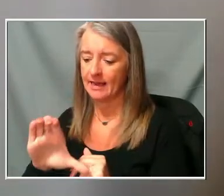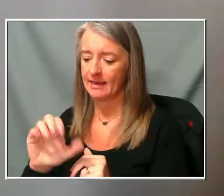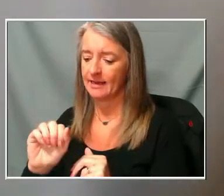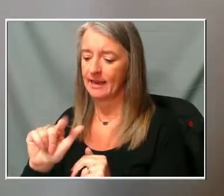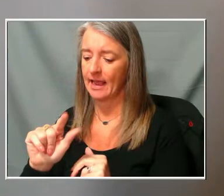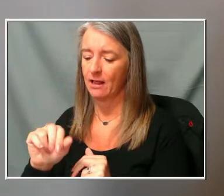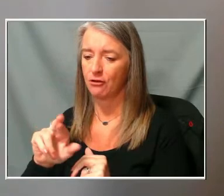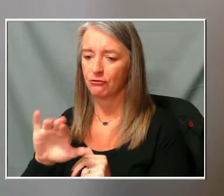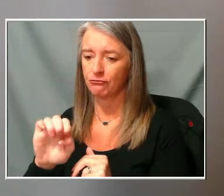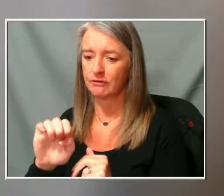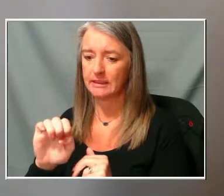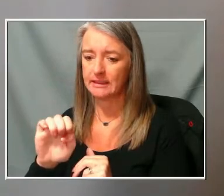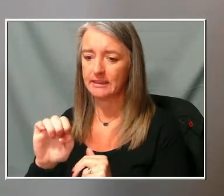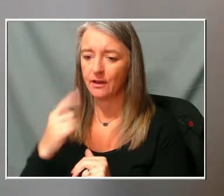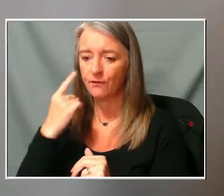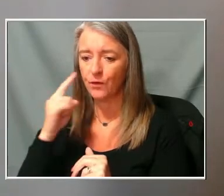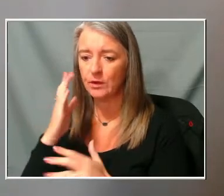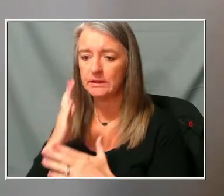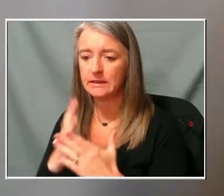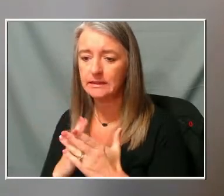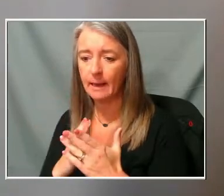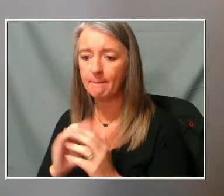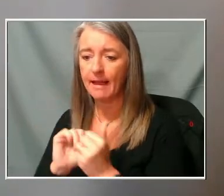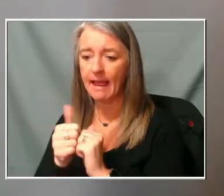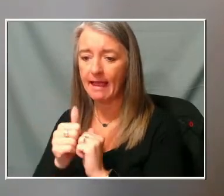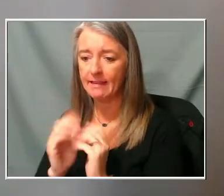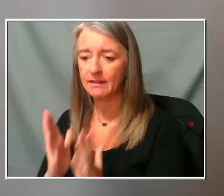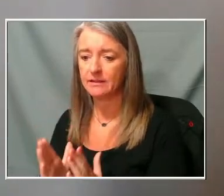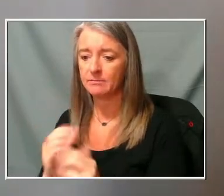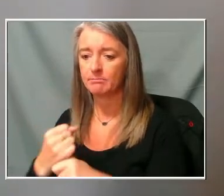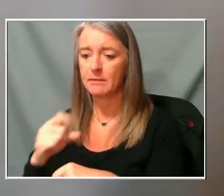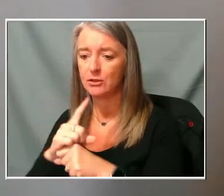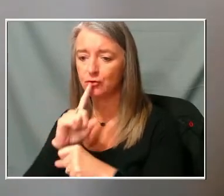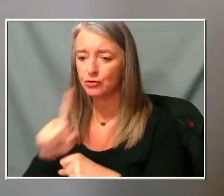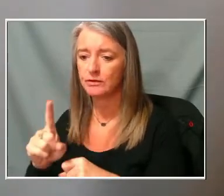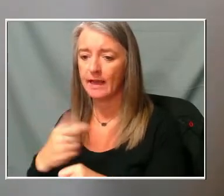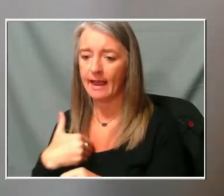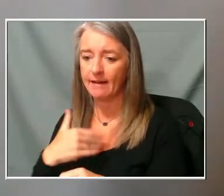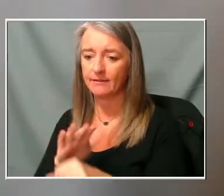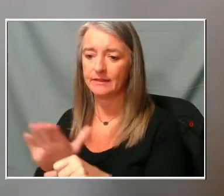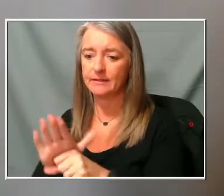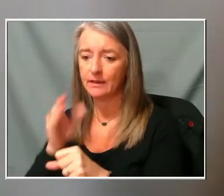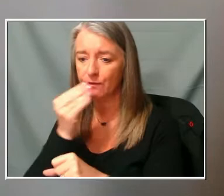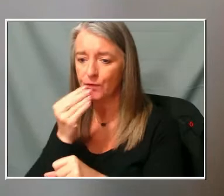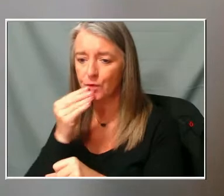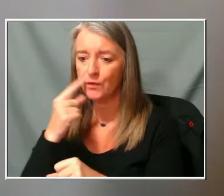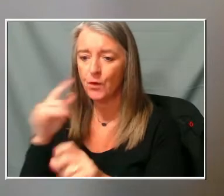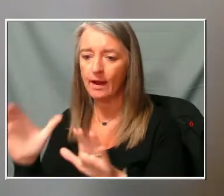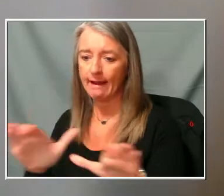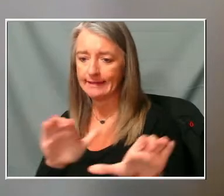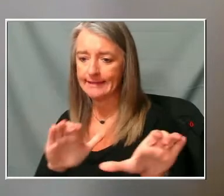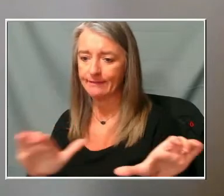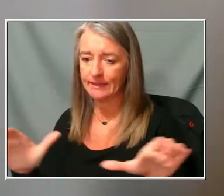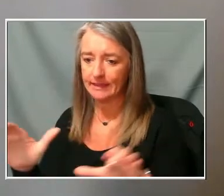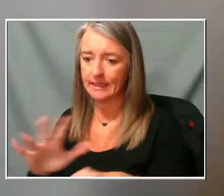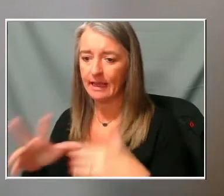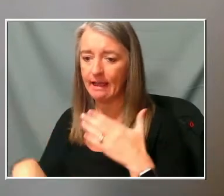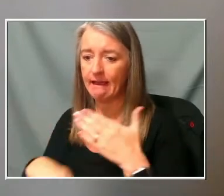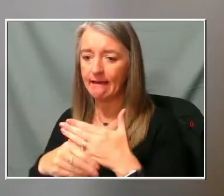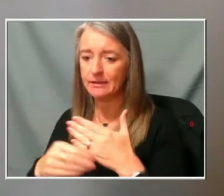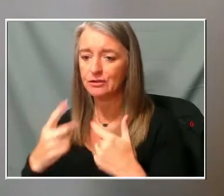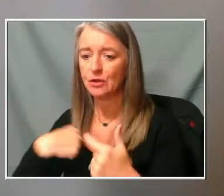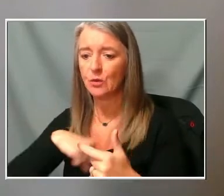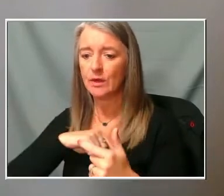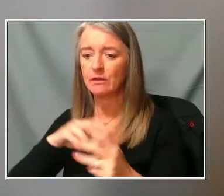plans to those athletes to just, replenish the energy that they're expending during their activity. And then additionally, we always